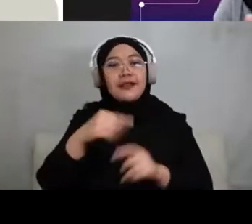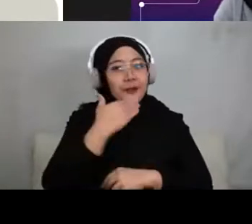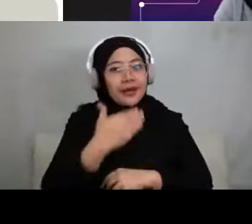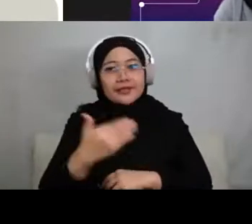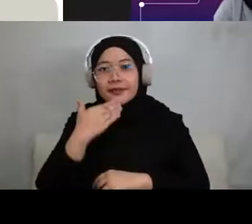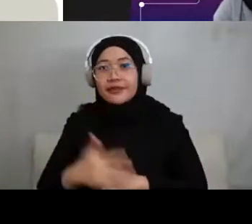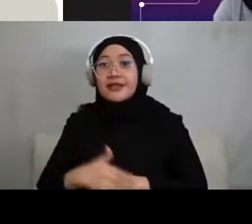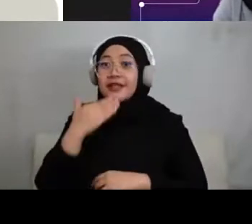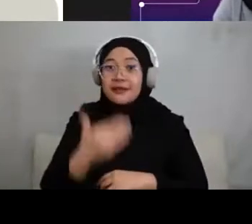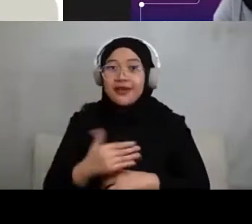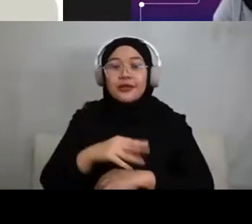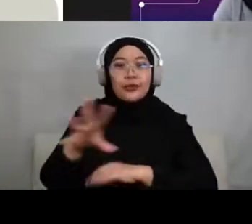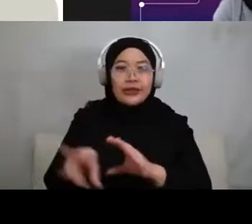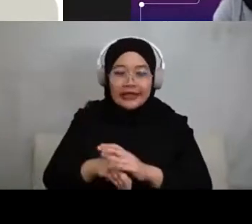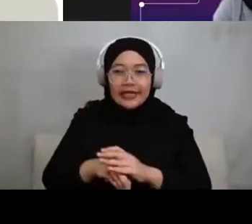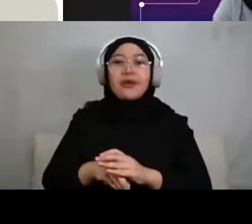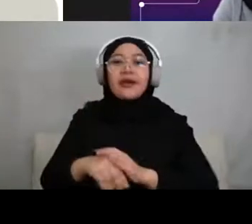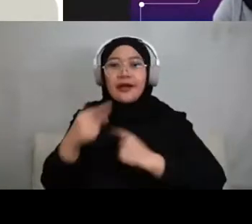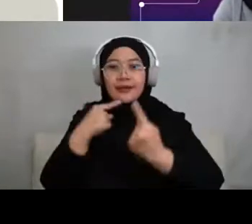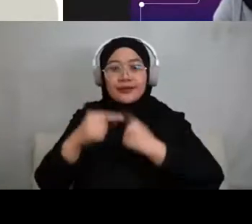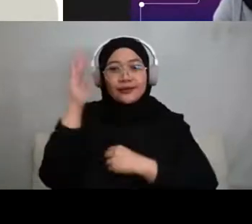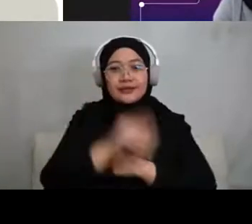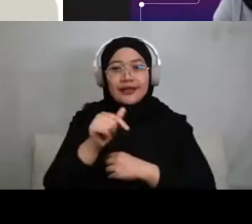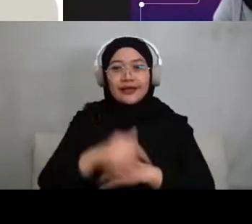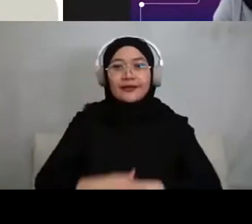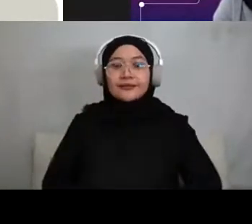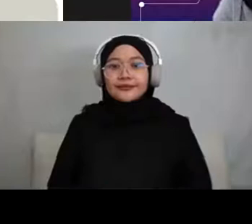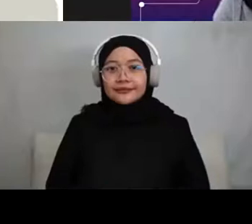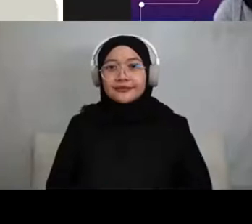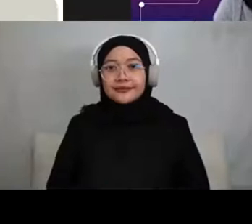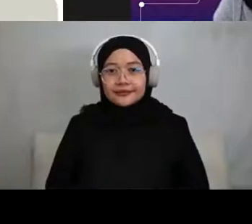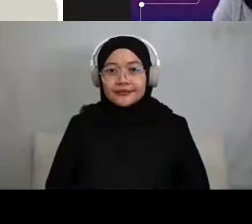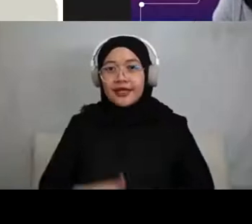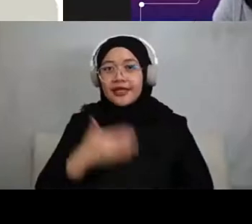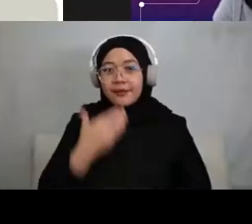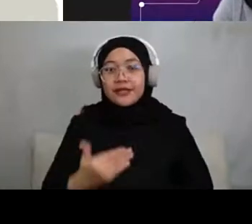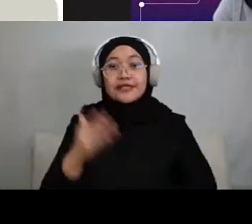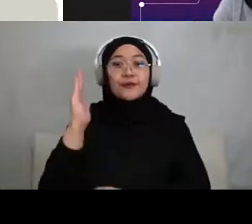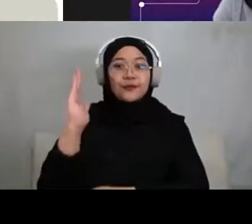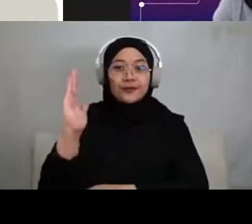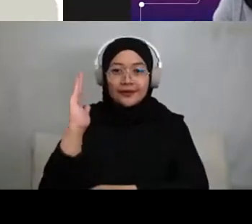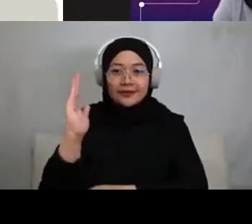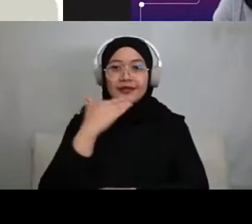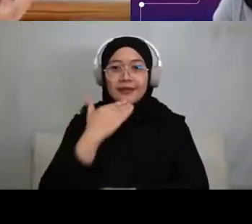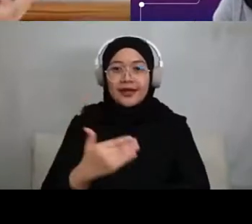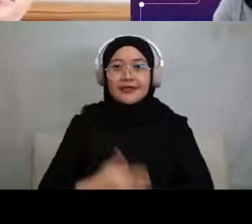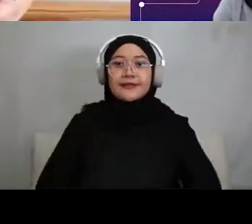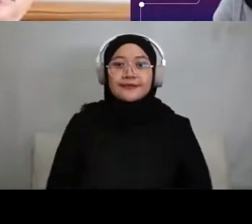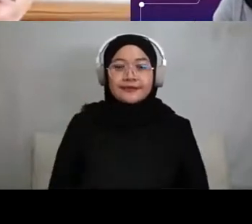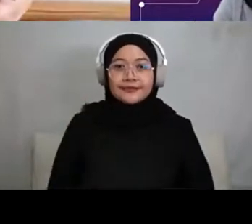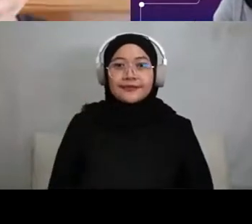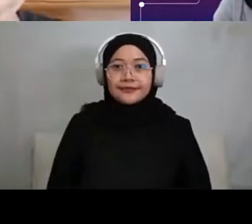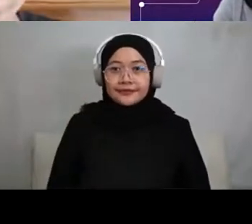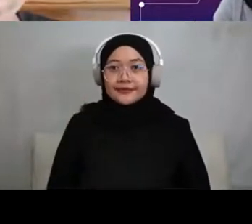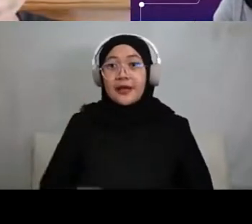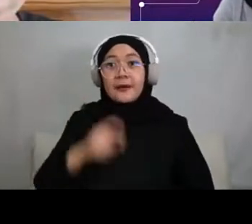you, Vijay and Vikrant, for your presentations and sharing your insights with us as well. And now, ladies and gentlemen, that was